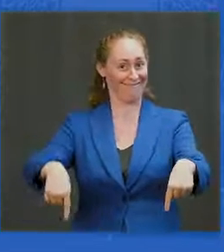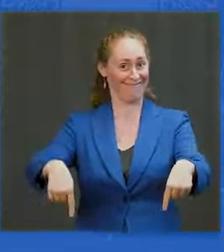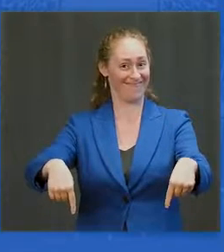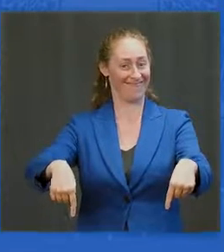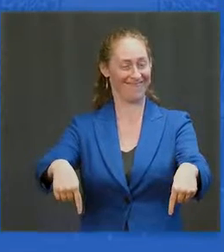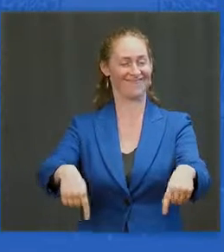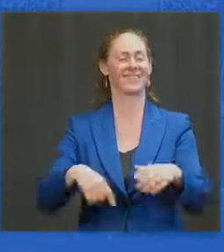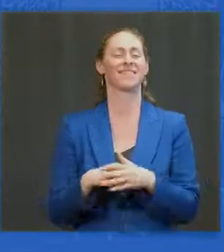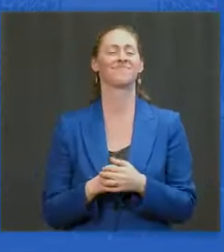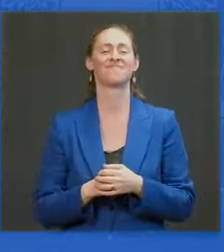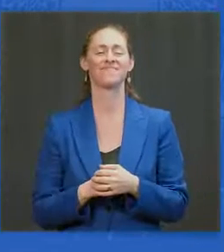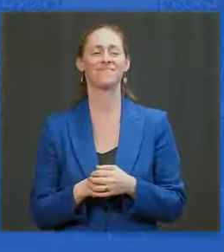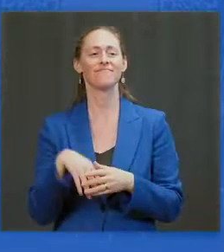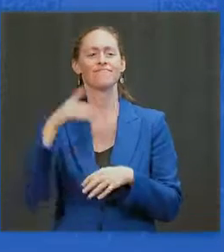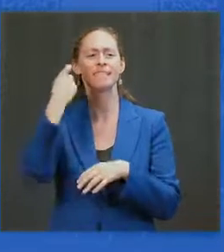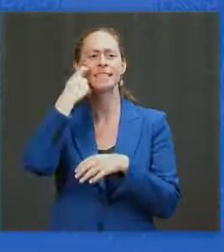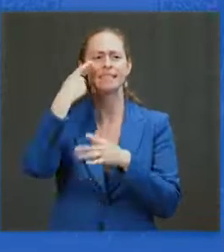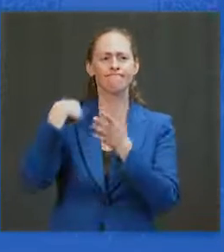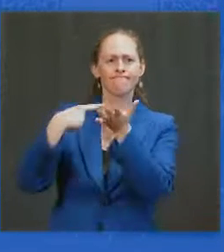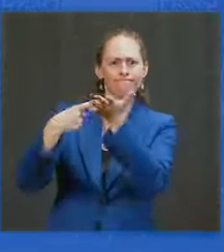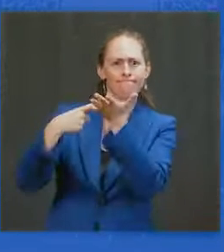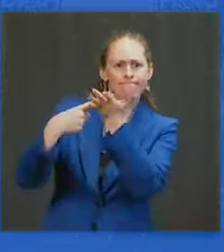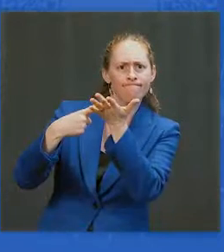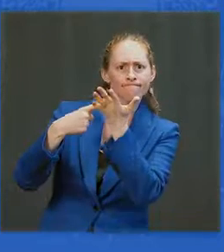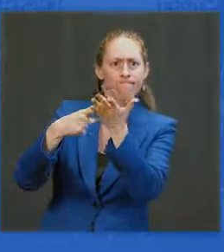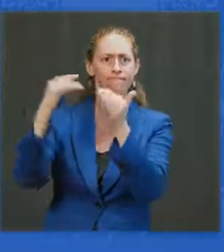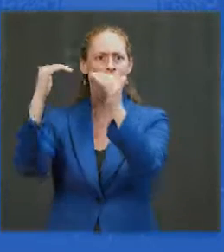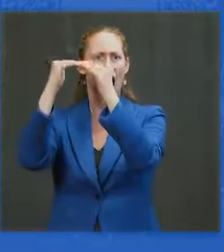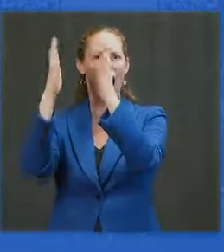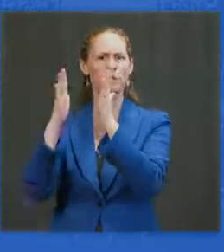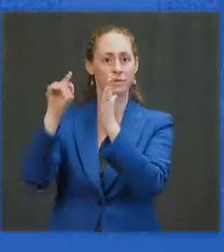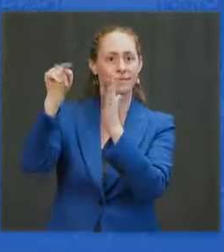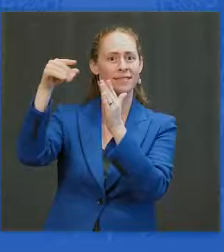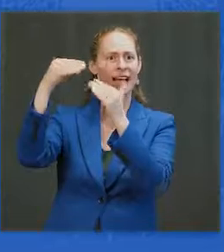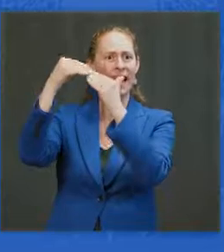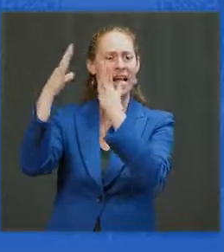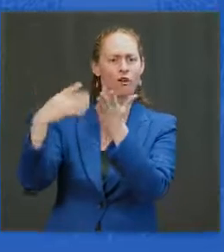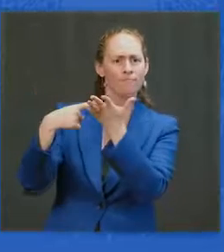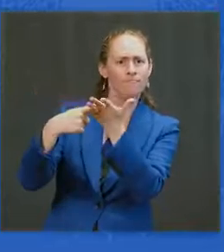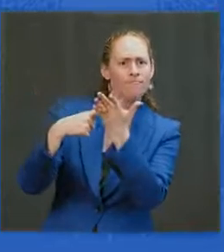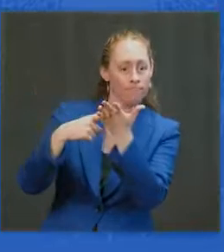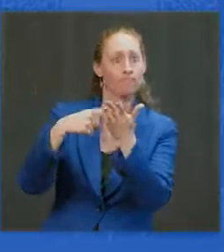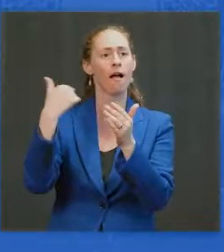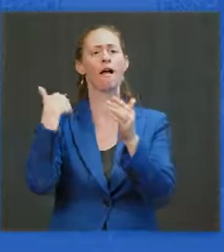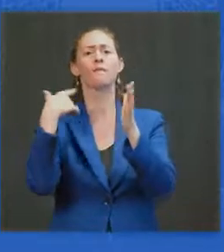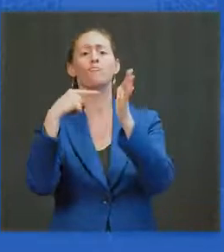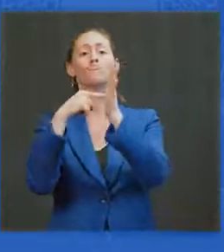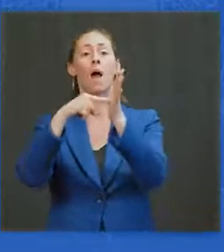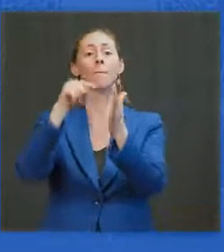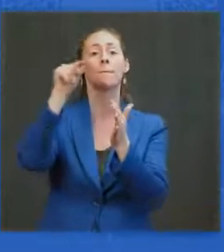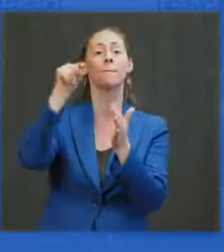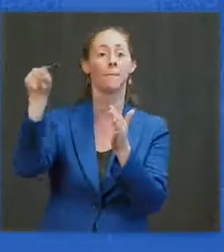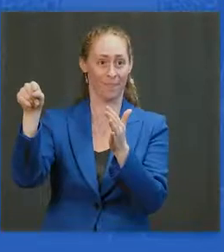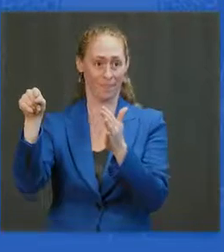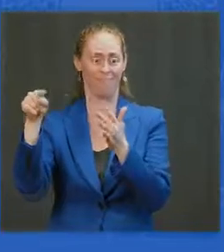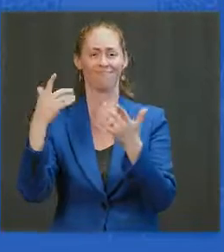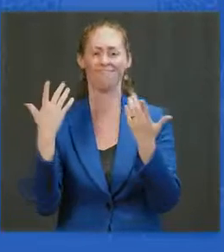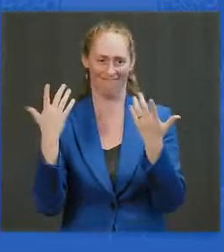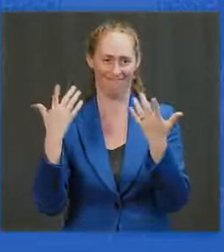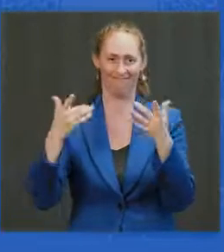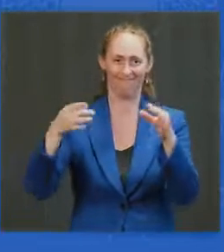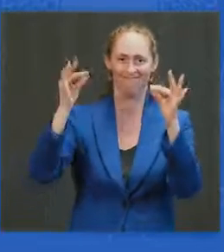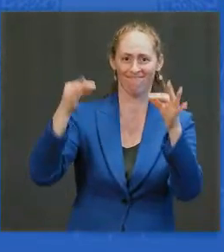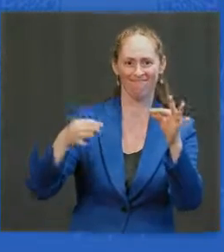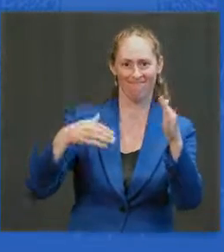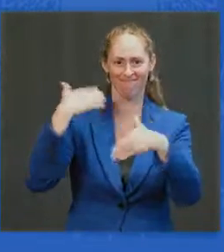telephone with the leaders in the House. Today, the House of Representatives has taken a significant step toward making a historic investment